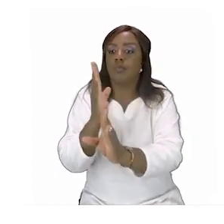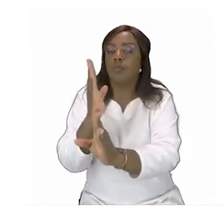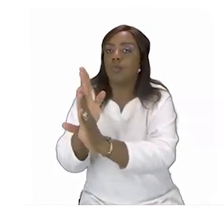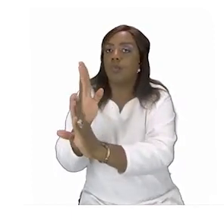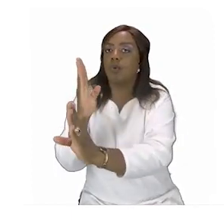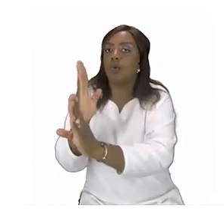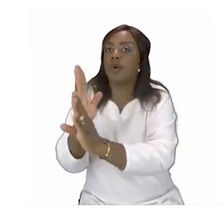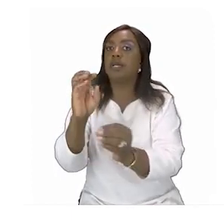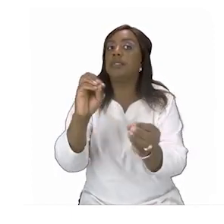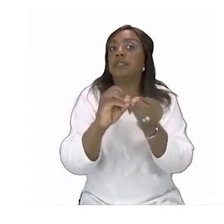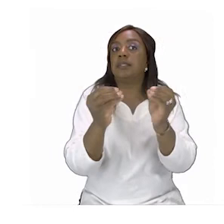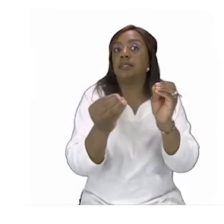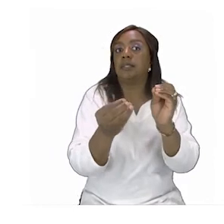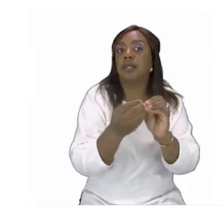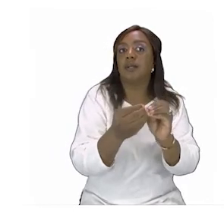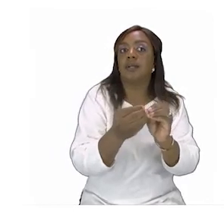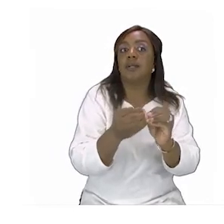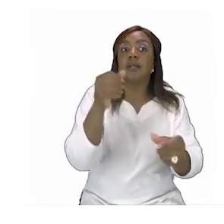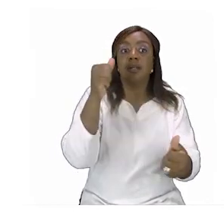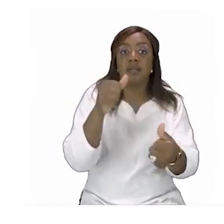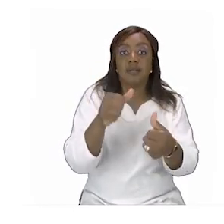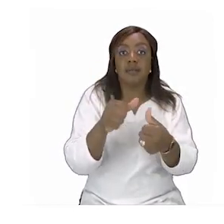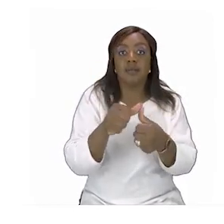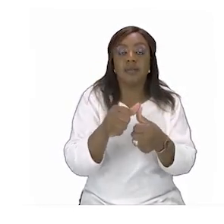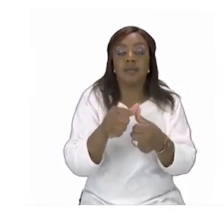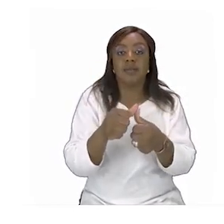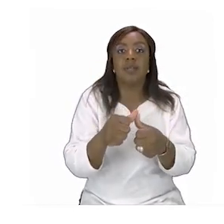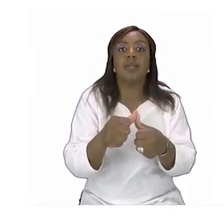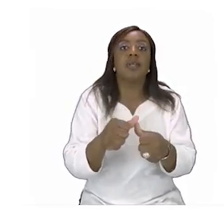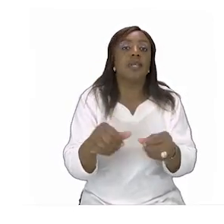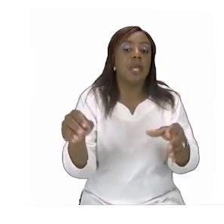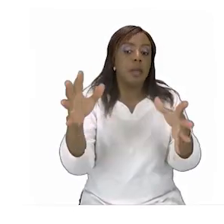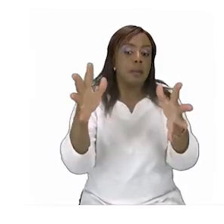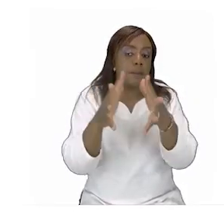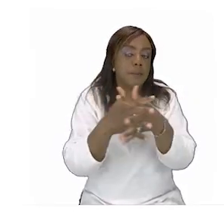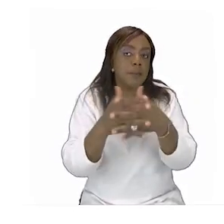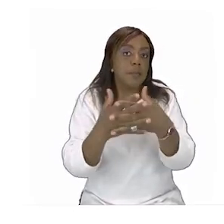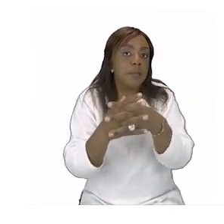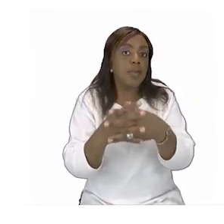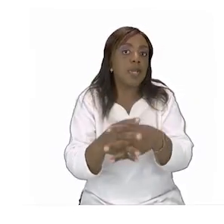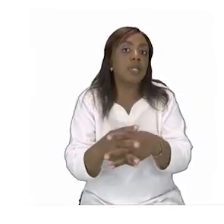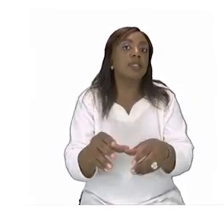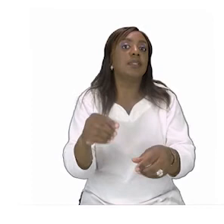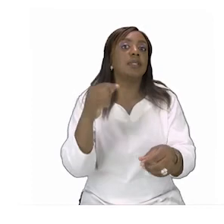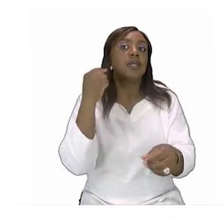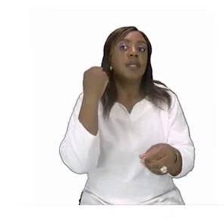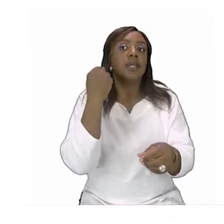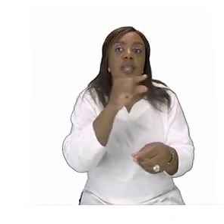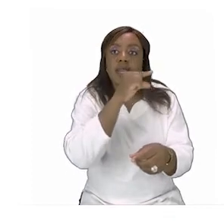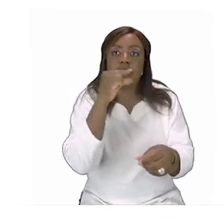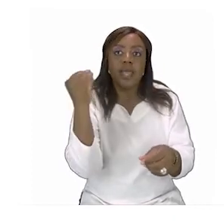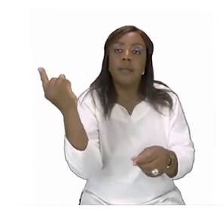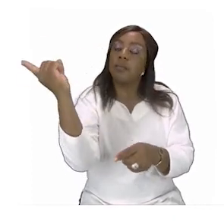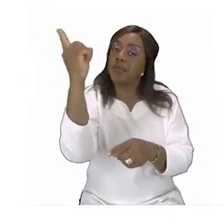We are going to also do it with some days of the week. As you can